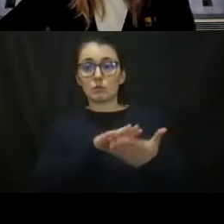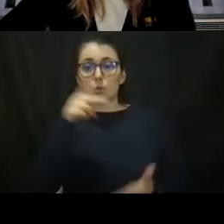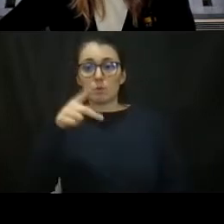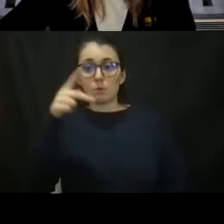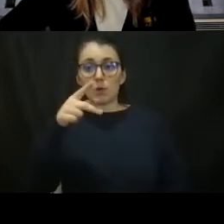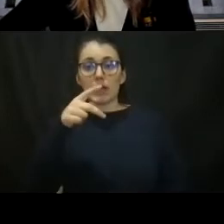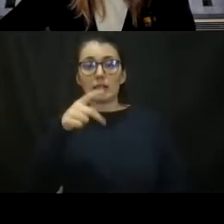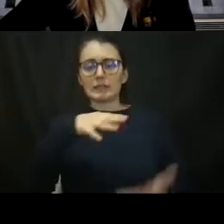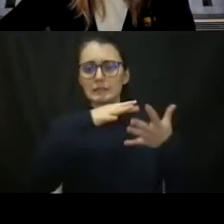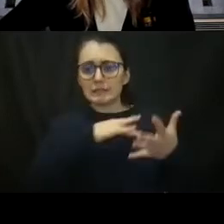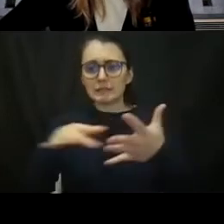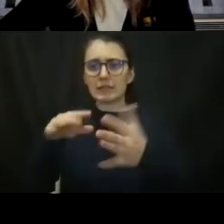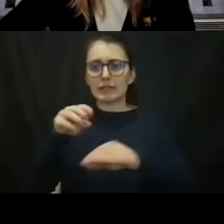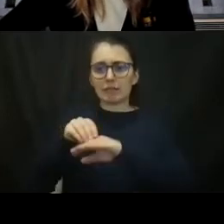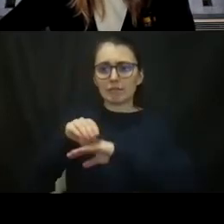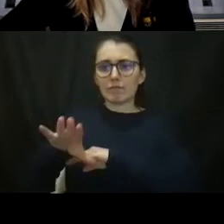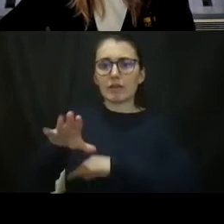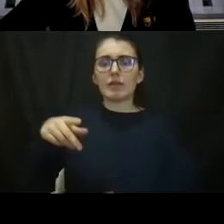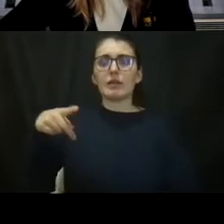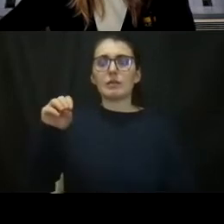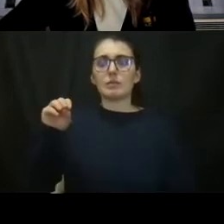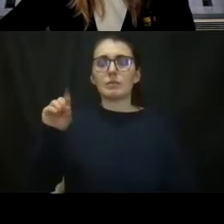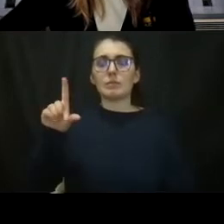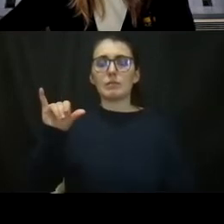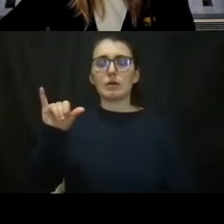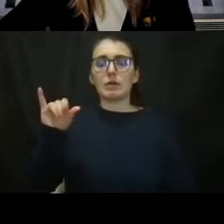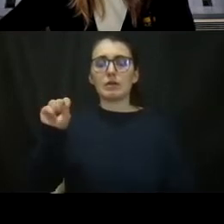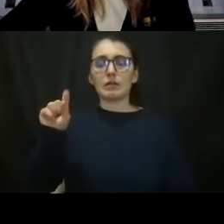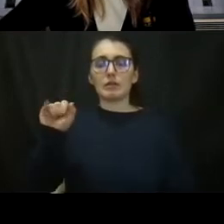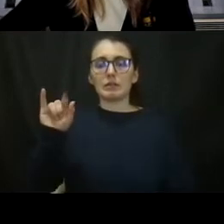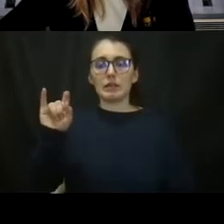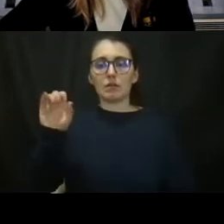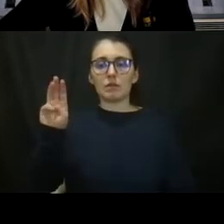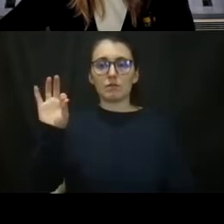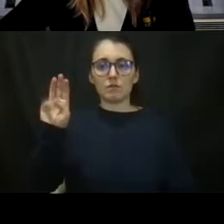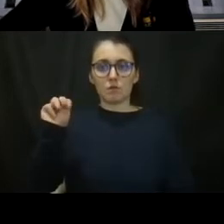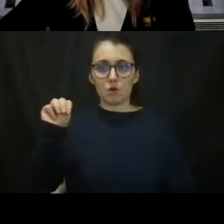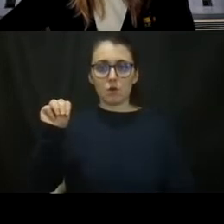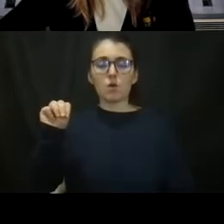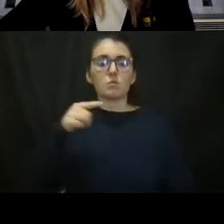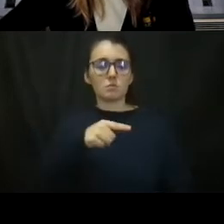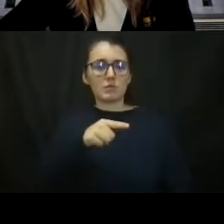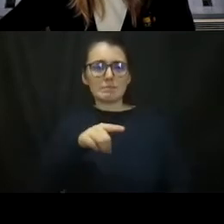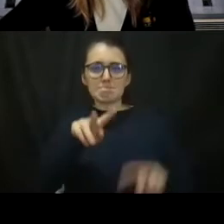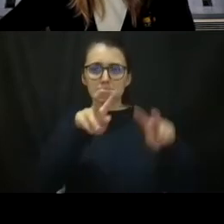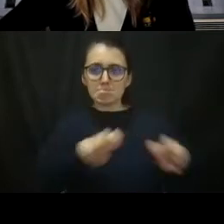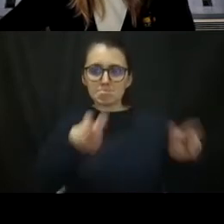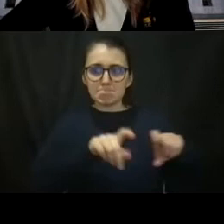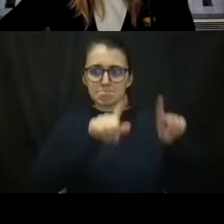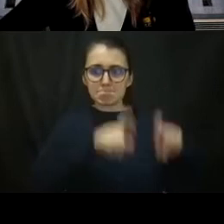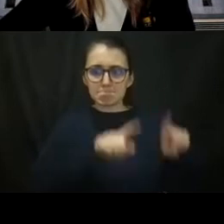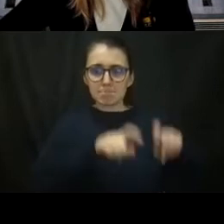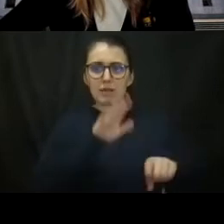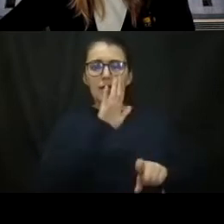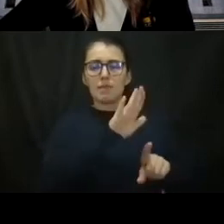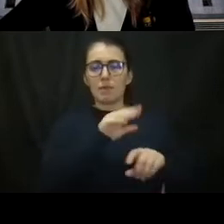were studying the effects of polystyrene foam, commonly known as styrofoam, on the environment. They